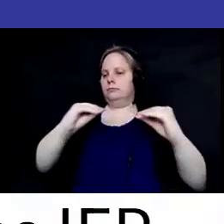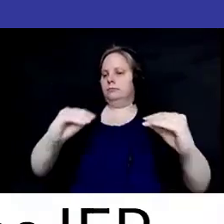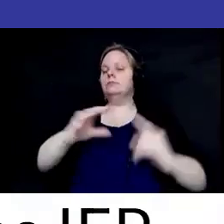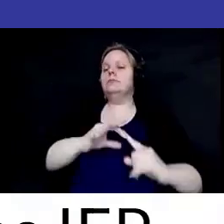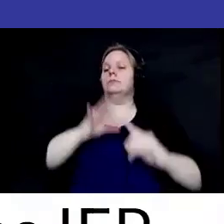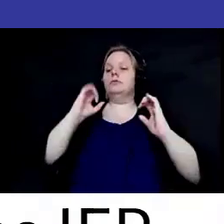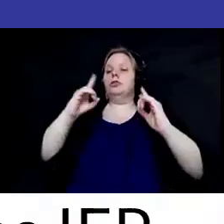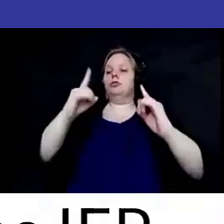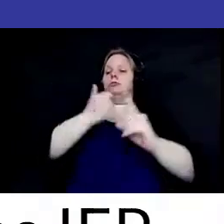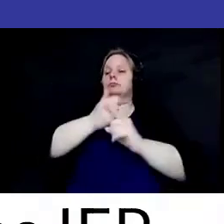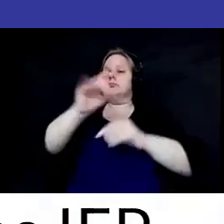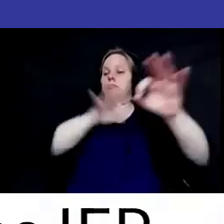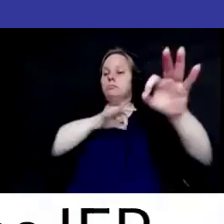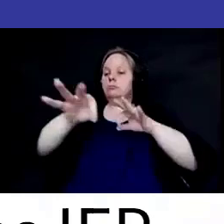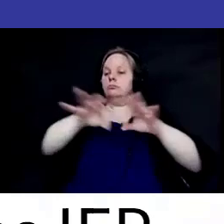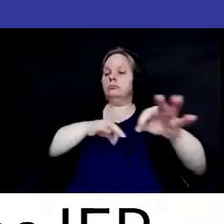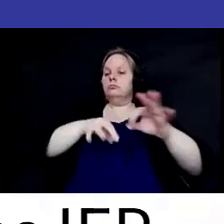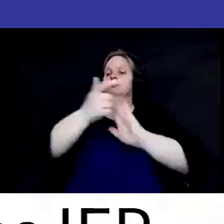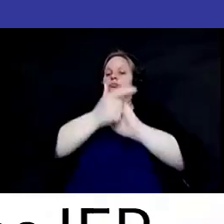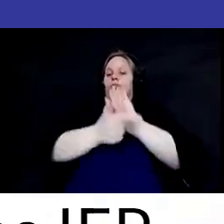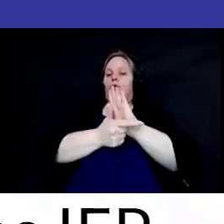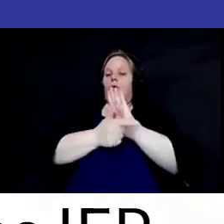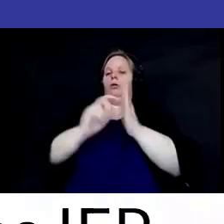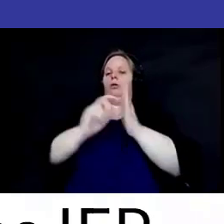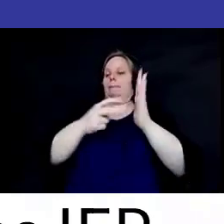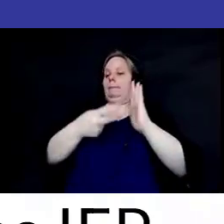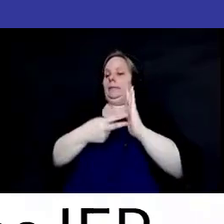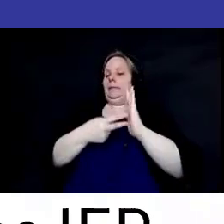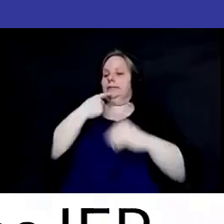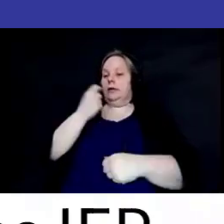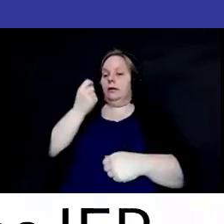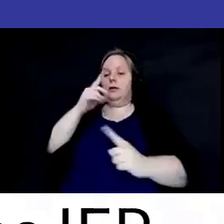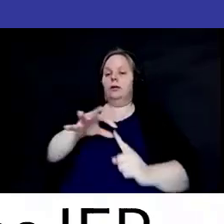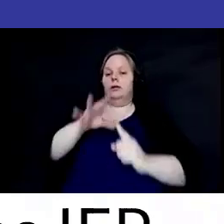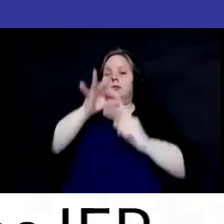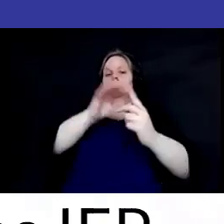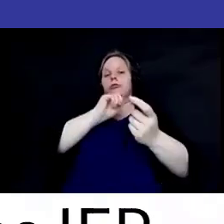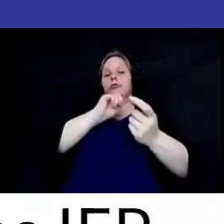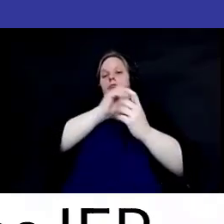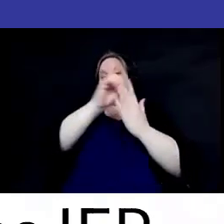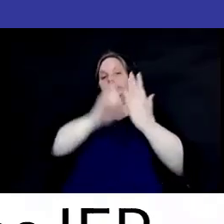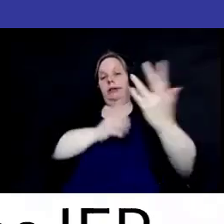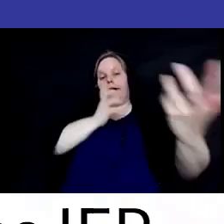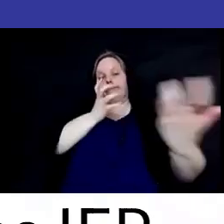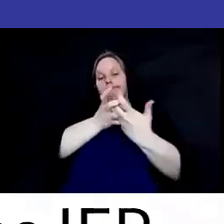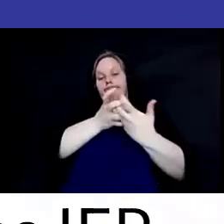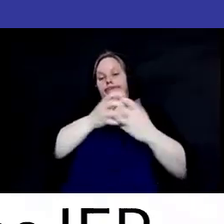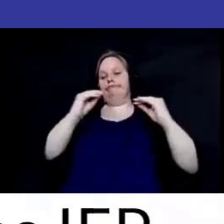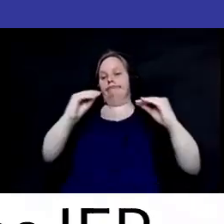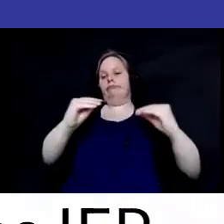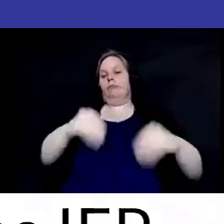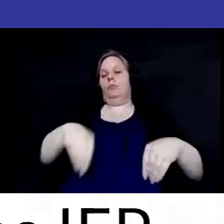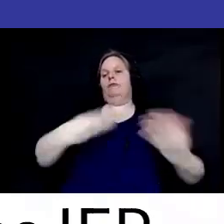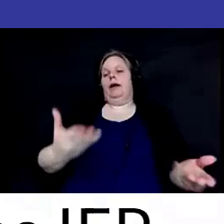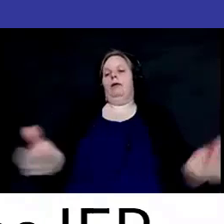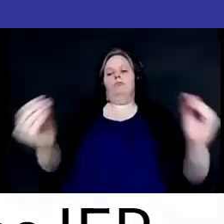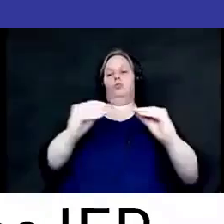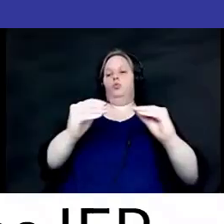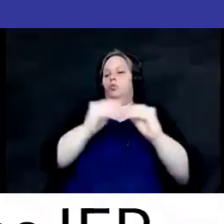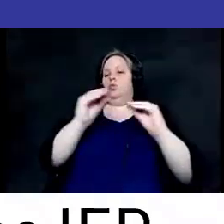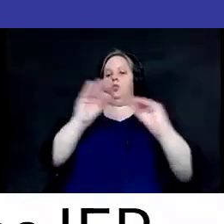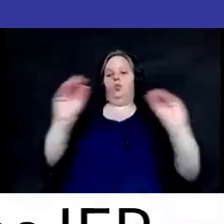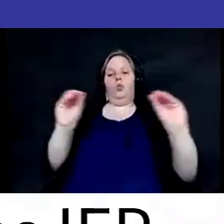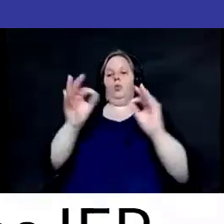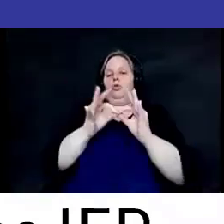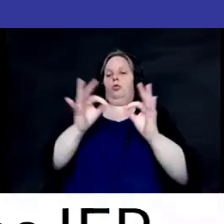actually defined in statute to mean specially designed instruction provided at no cost to the parents to